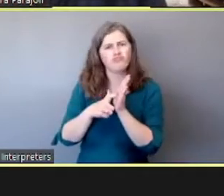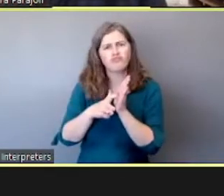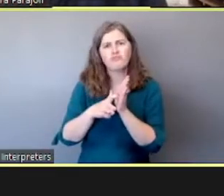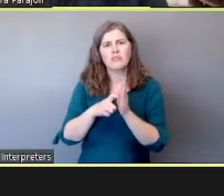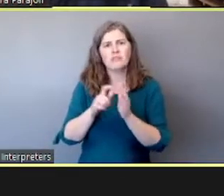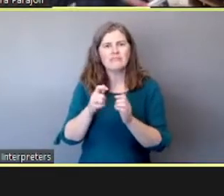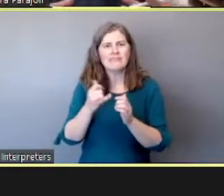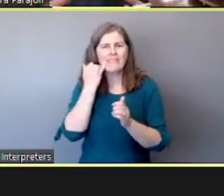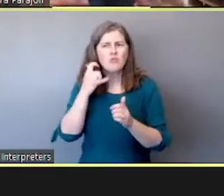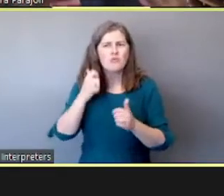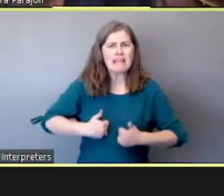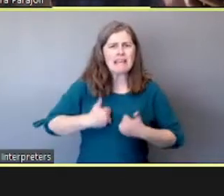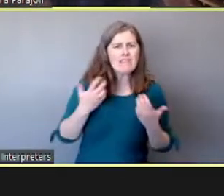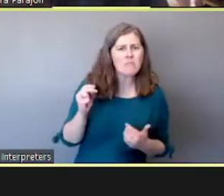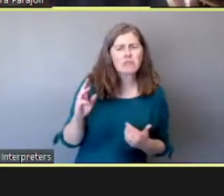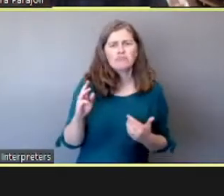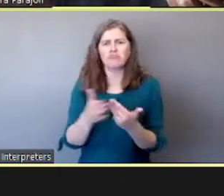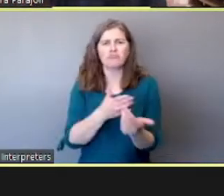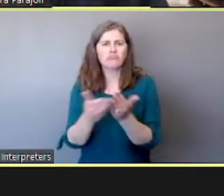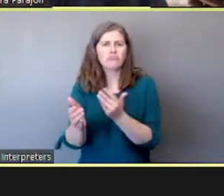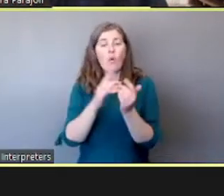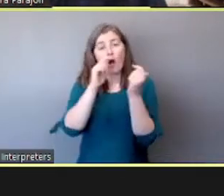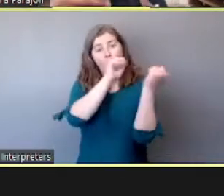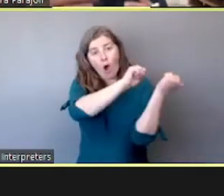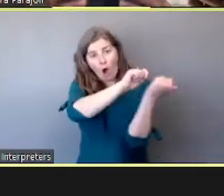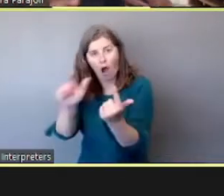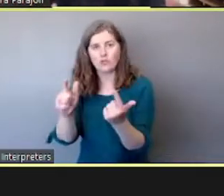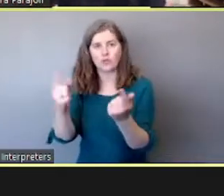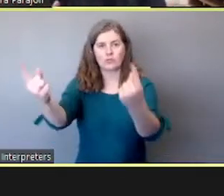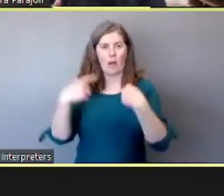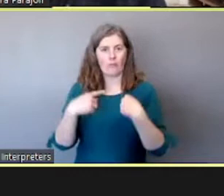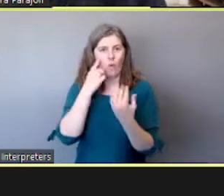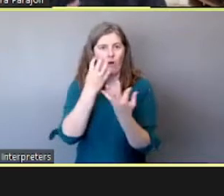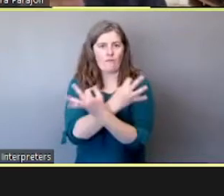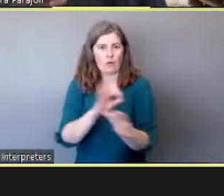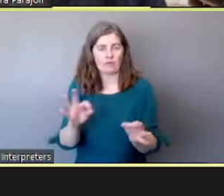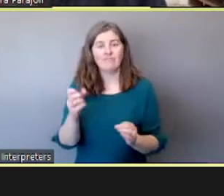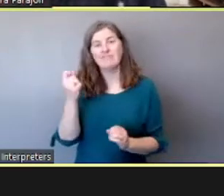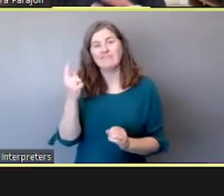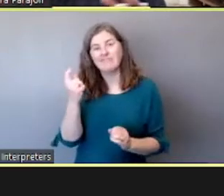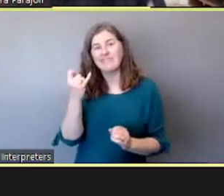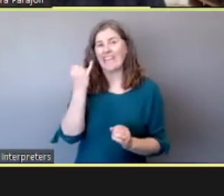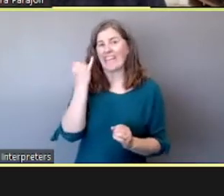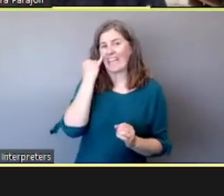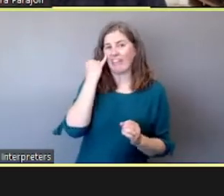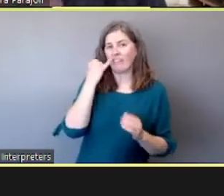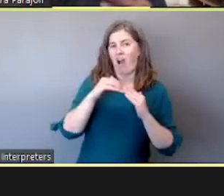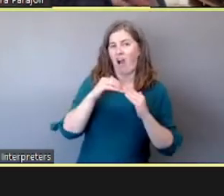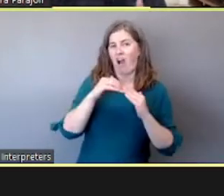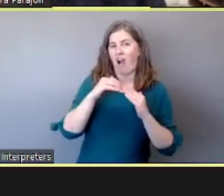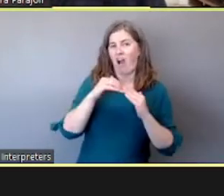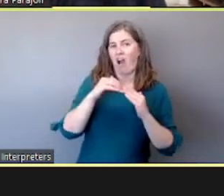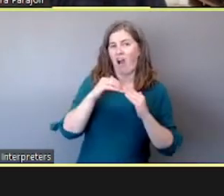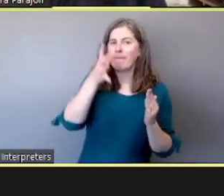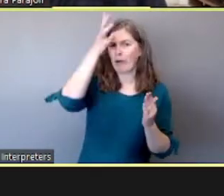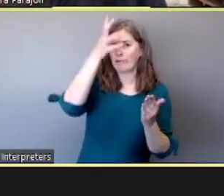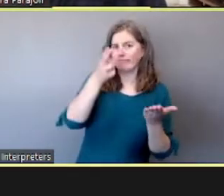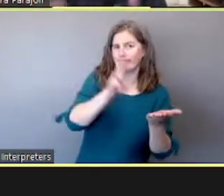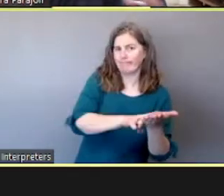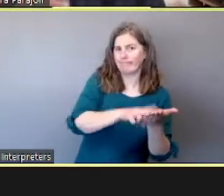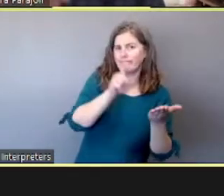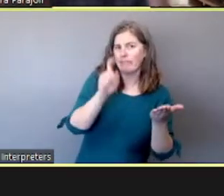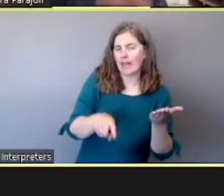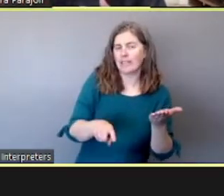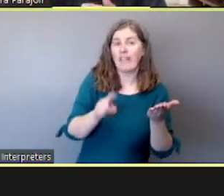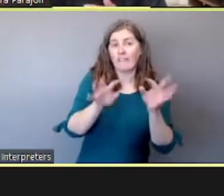not needed. This is for everybody. Parental consent forms are also easily available. You can download them on the website, or